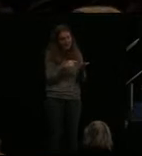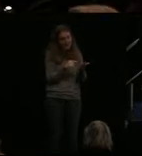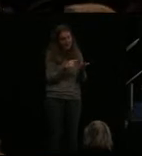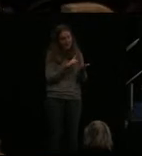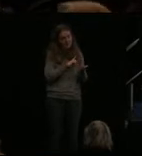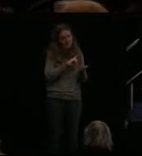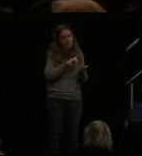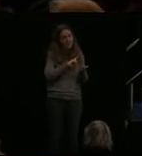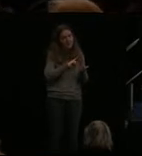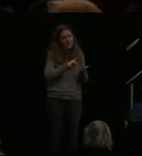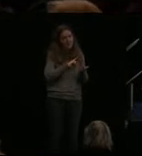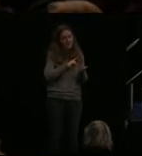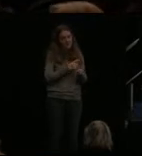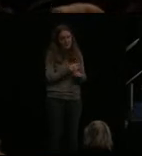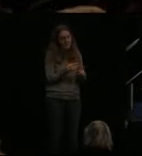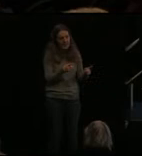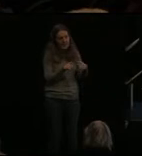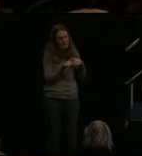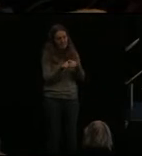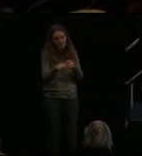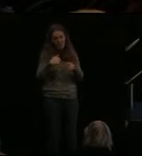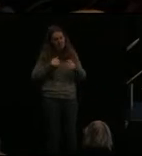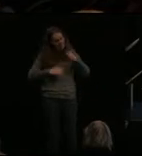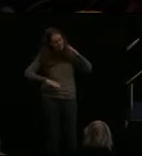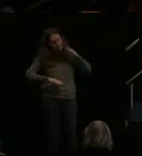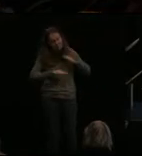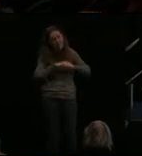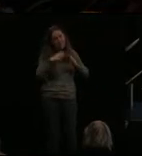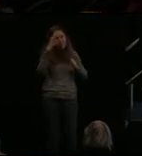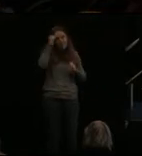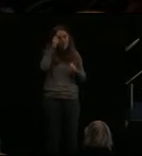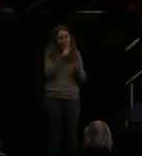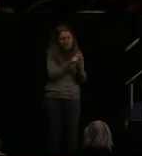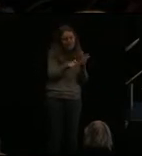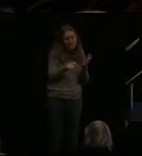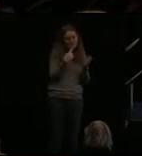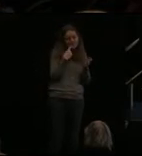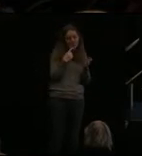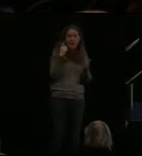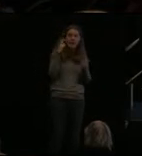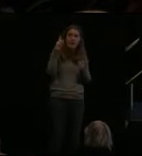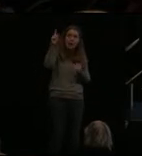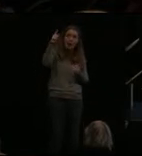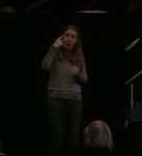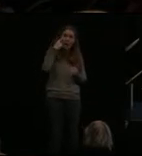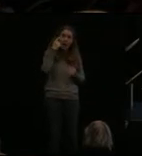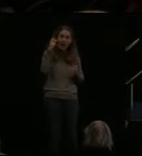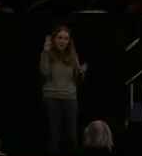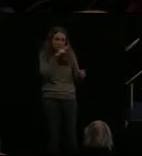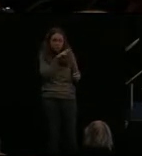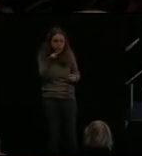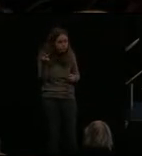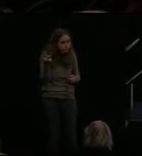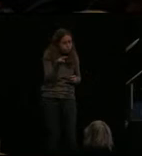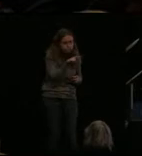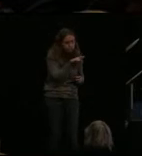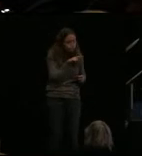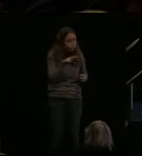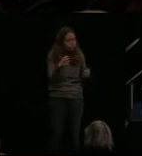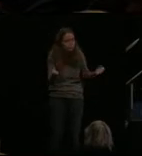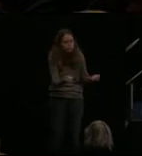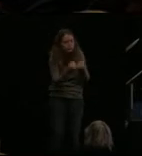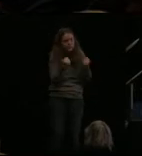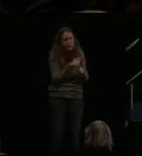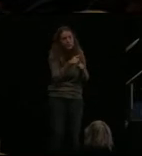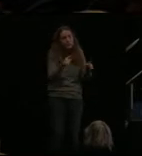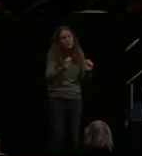that because they have not followed me wholeheartedly, remember the verse we said before, for the eyes of the Lord range throughout the whole earth to strengthen